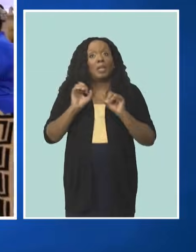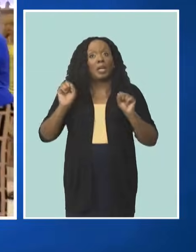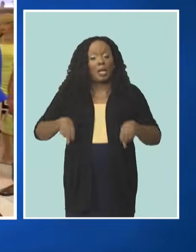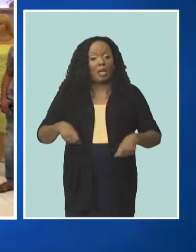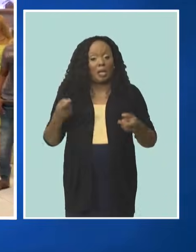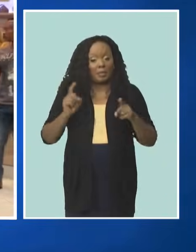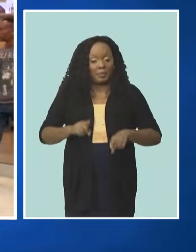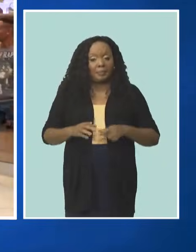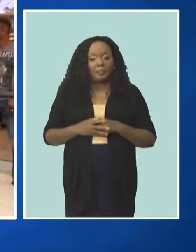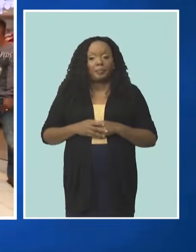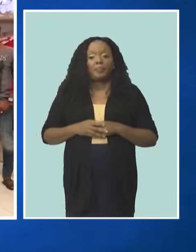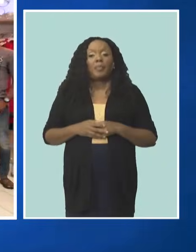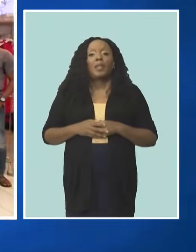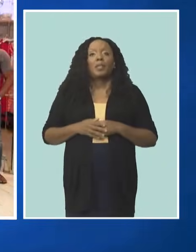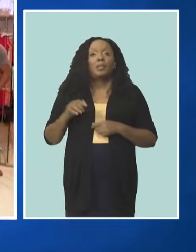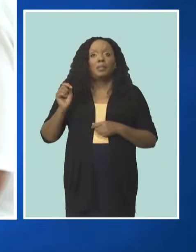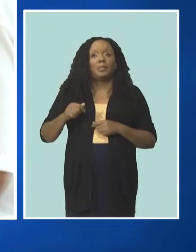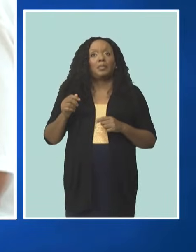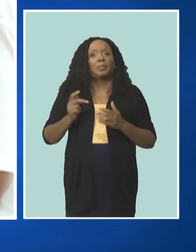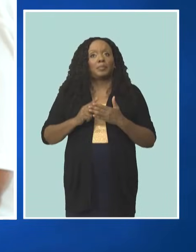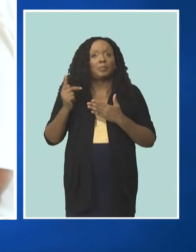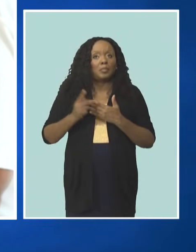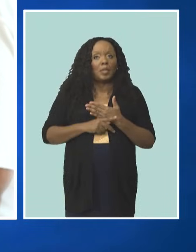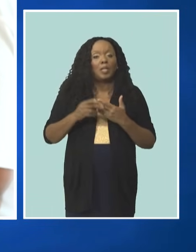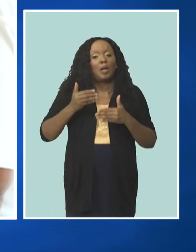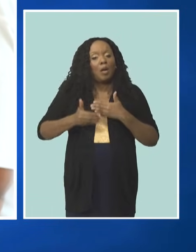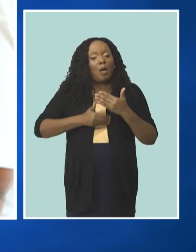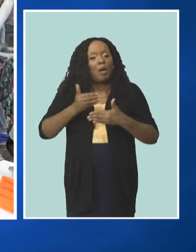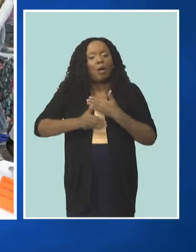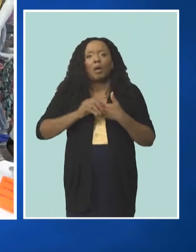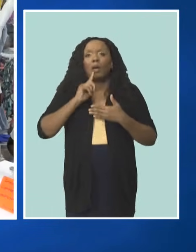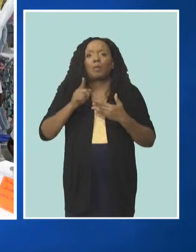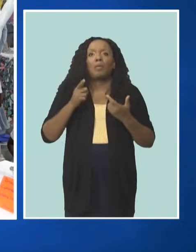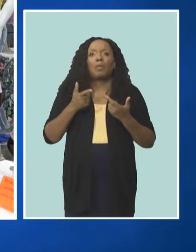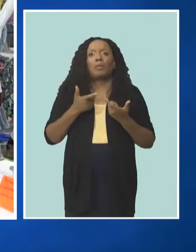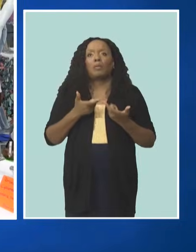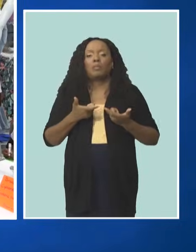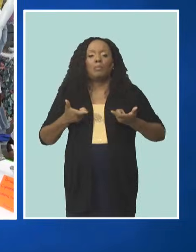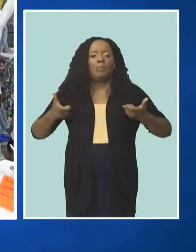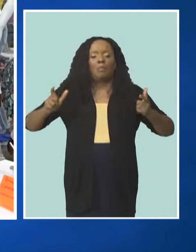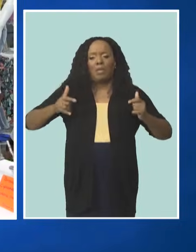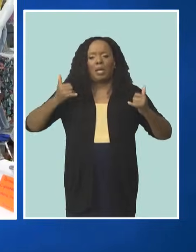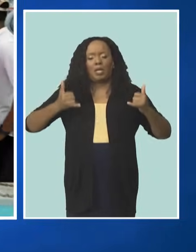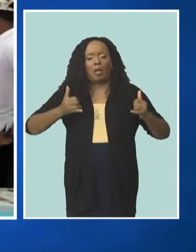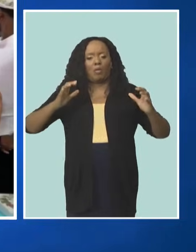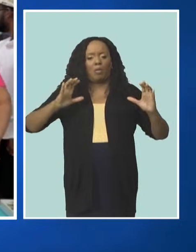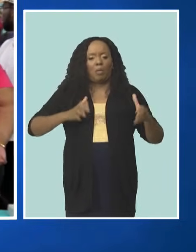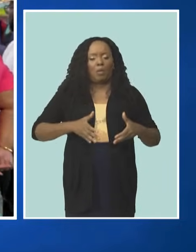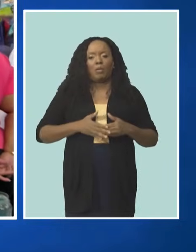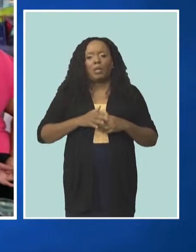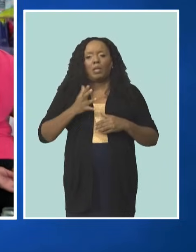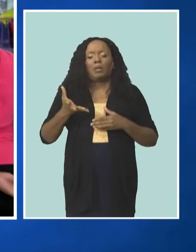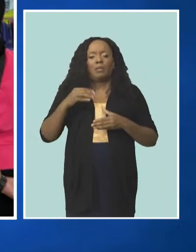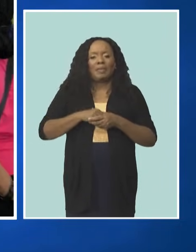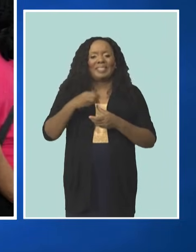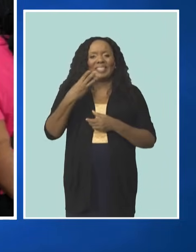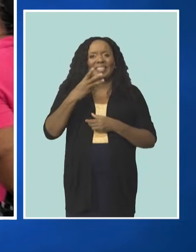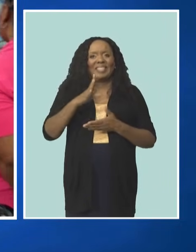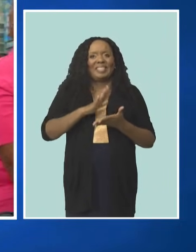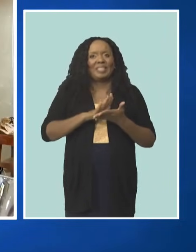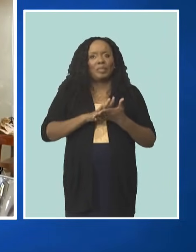program is in its 14th cycle, and officials say it is the biggest since COVID, incorporating 16 schools